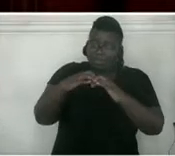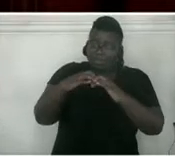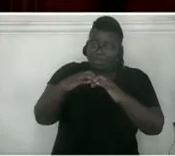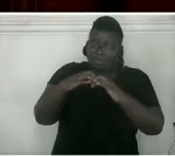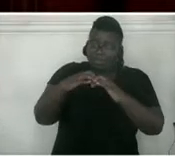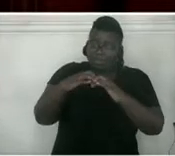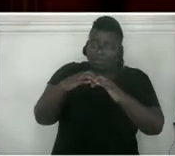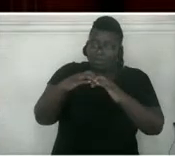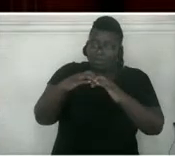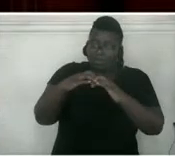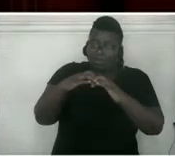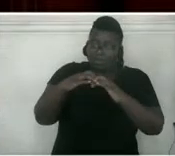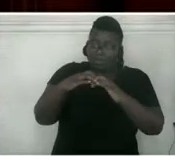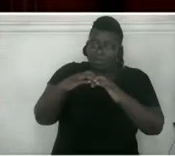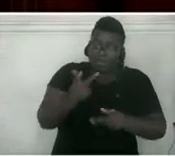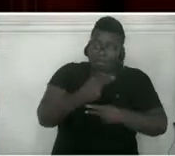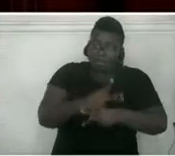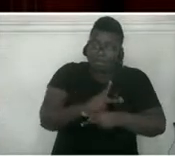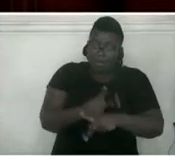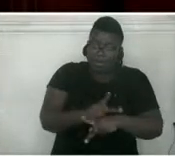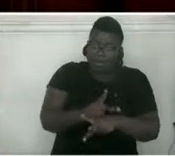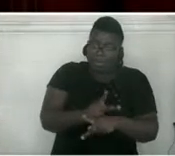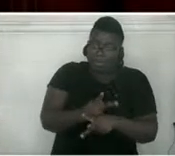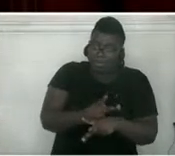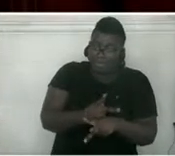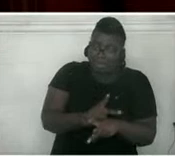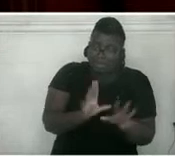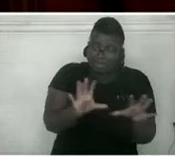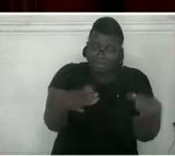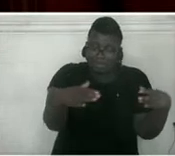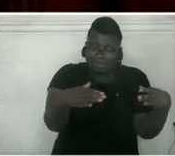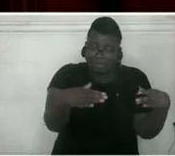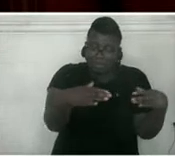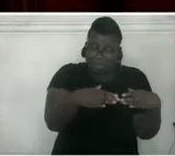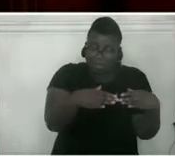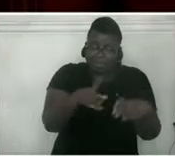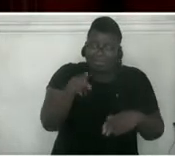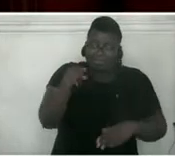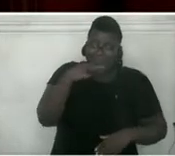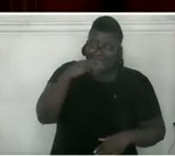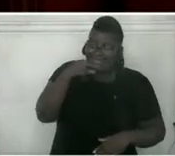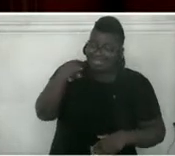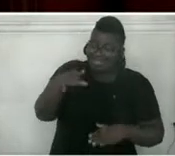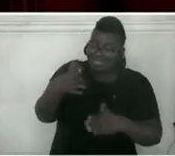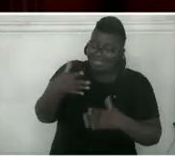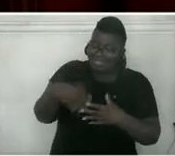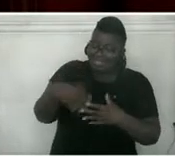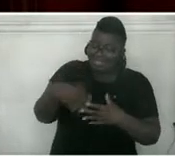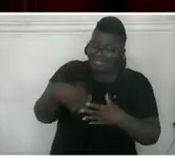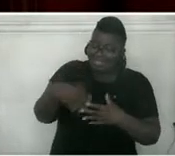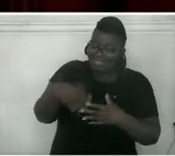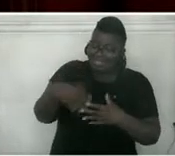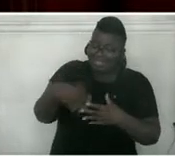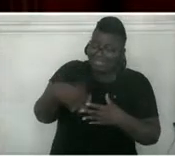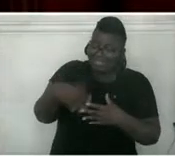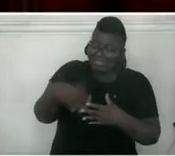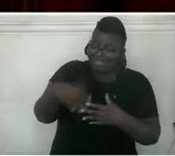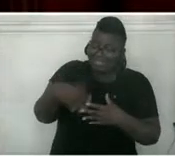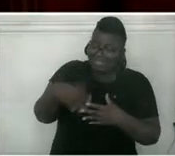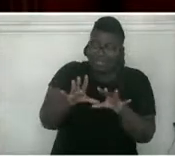prioritized commodity production schemes, which among others include the livestock value